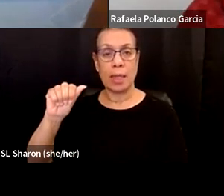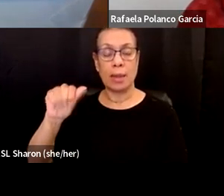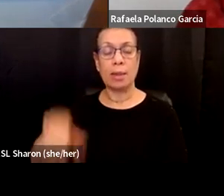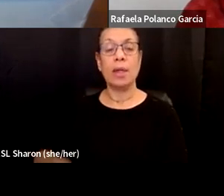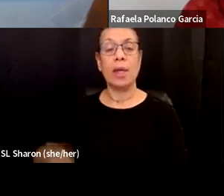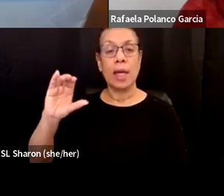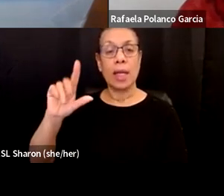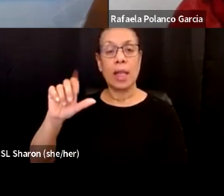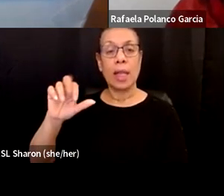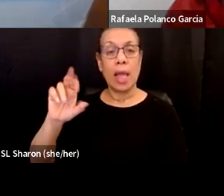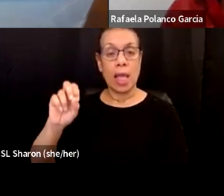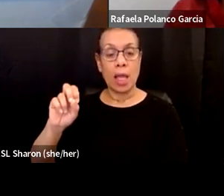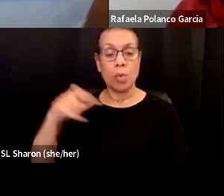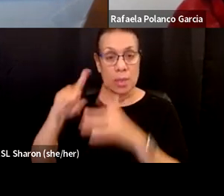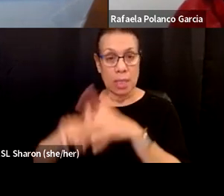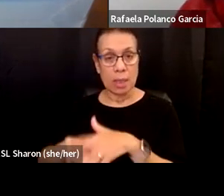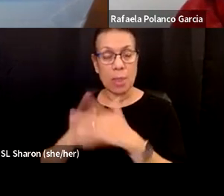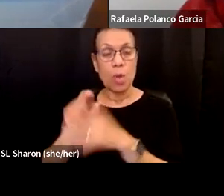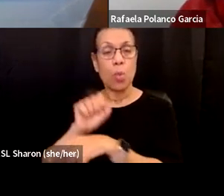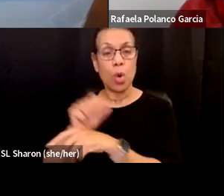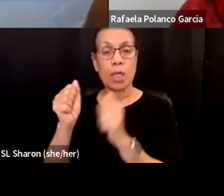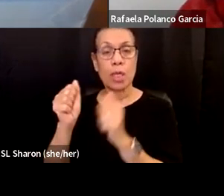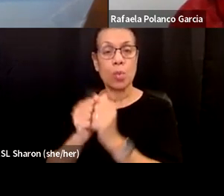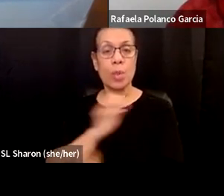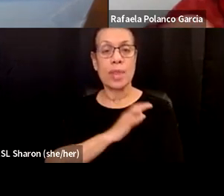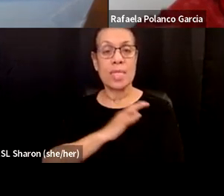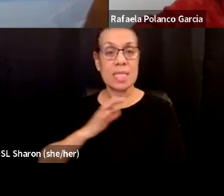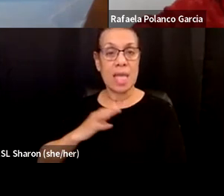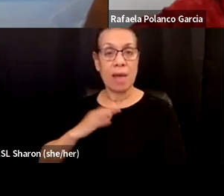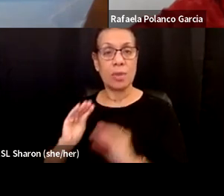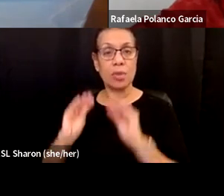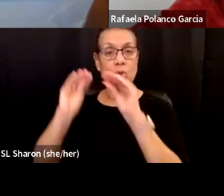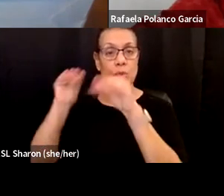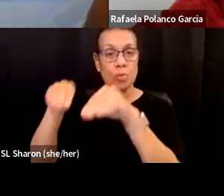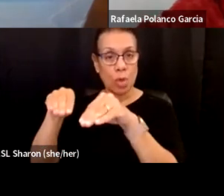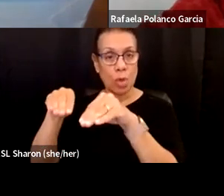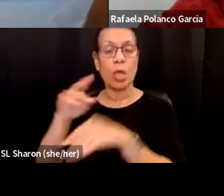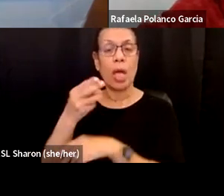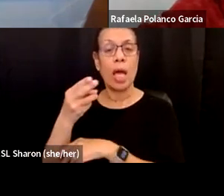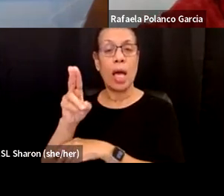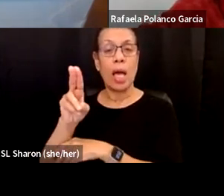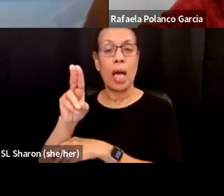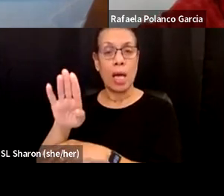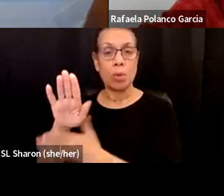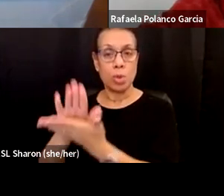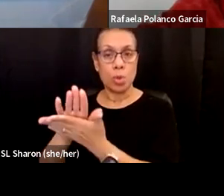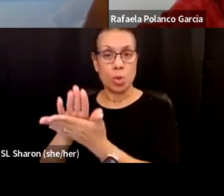collectively with the burke staff to install a hub school model so that the needs of the entire